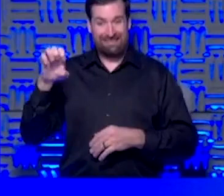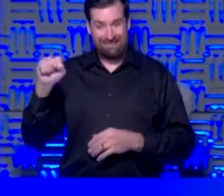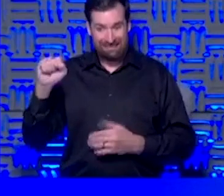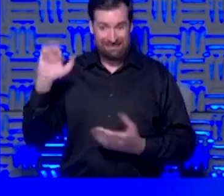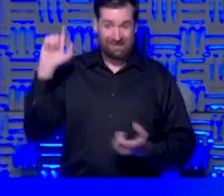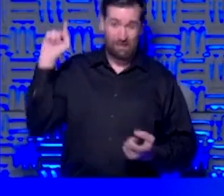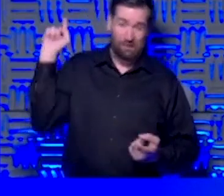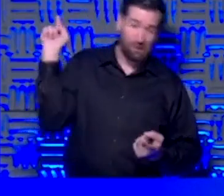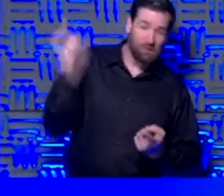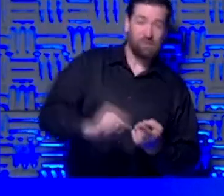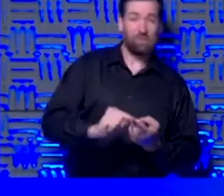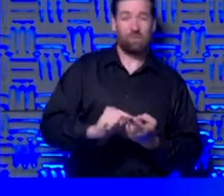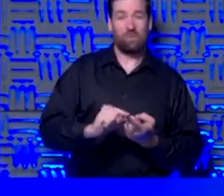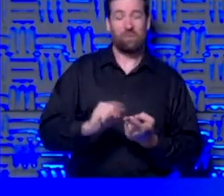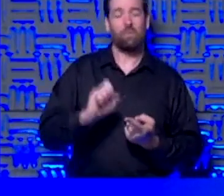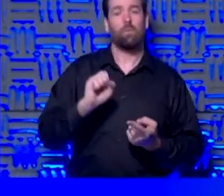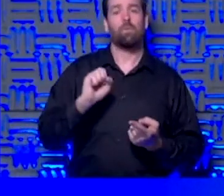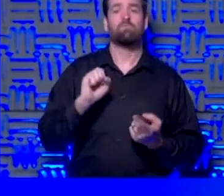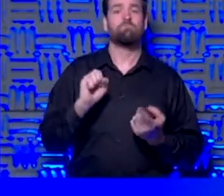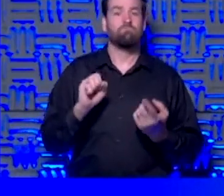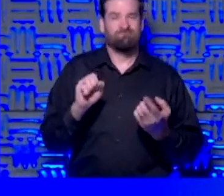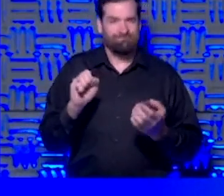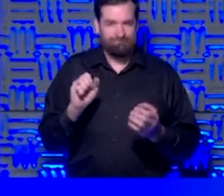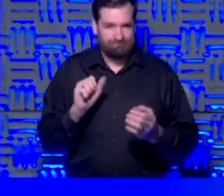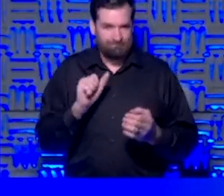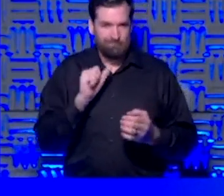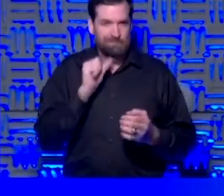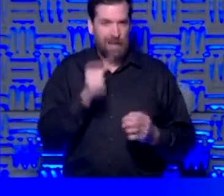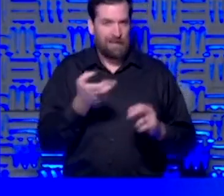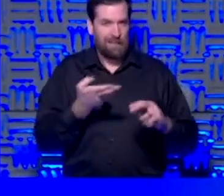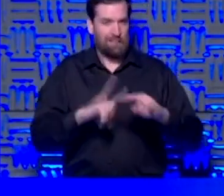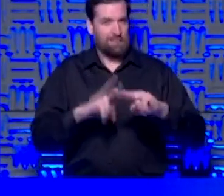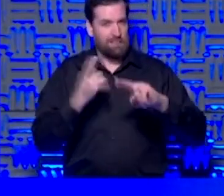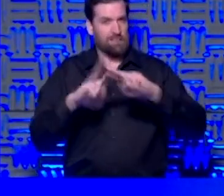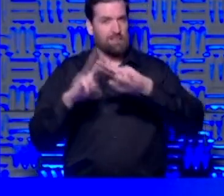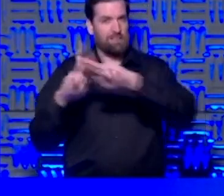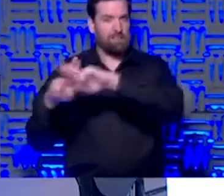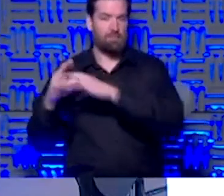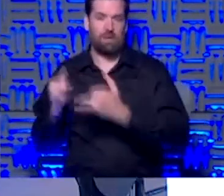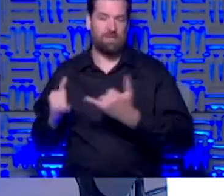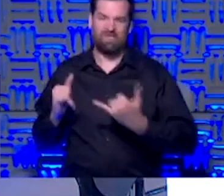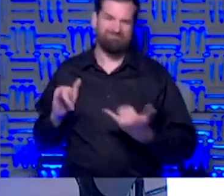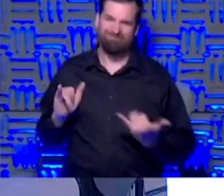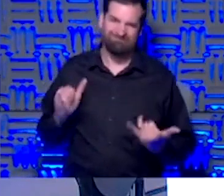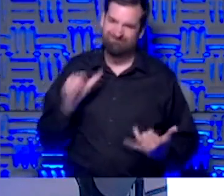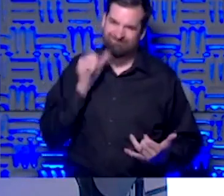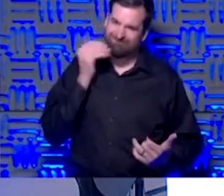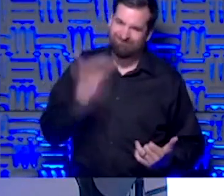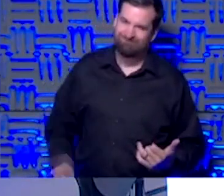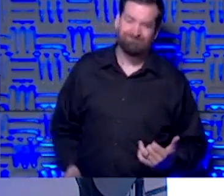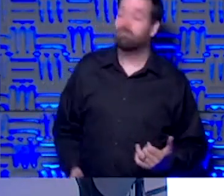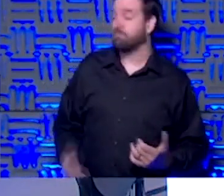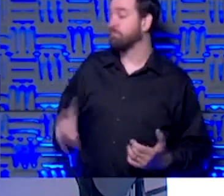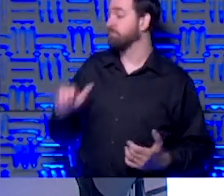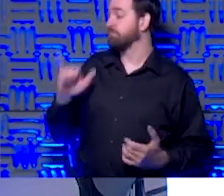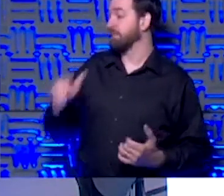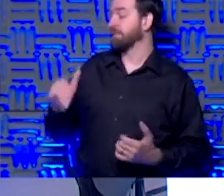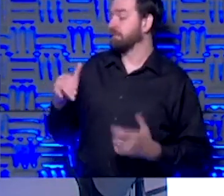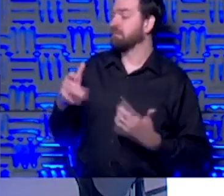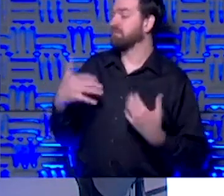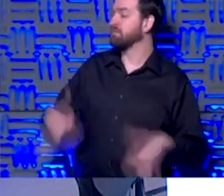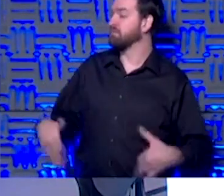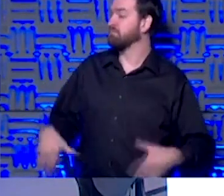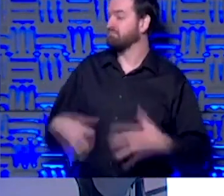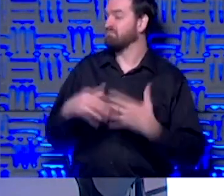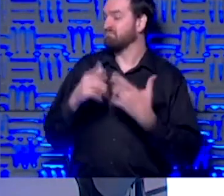to very small amounts, but certainly not on the increases that we're seeing right now. Yeah, I think that's a big deal,